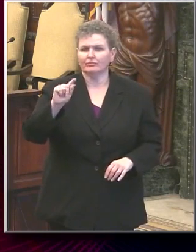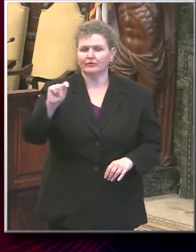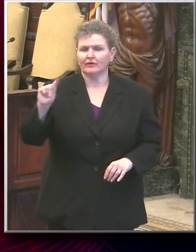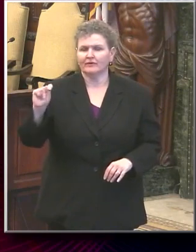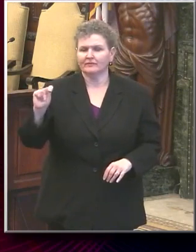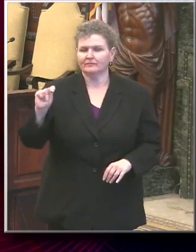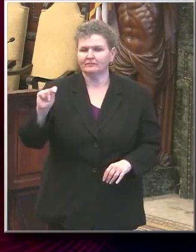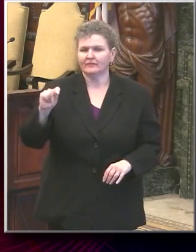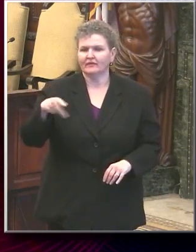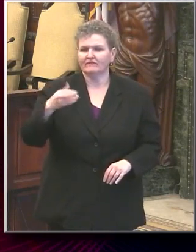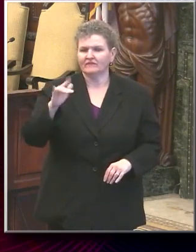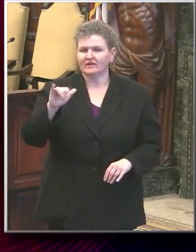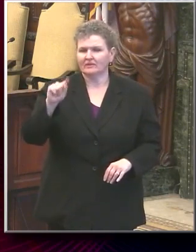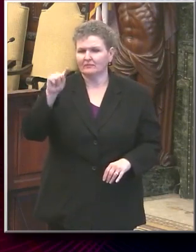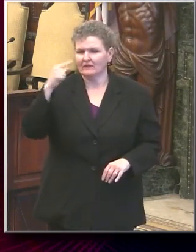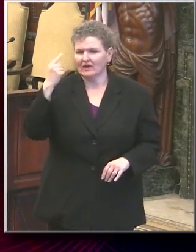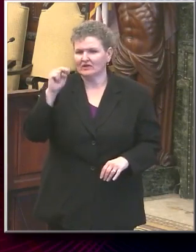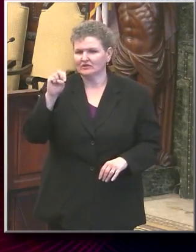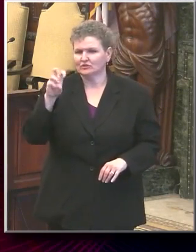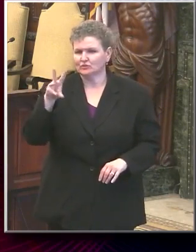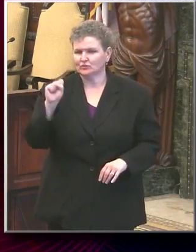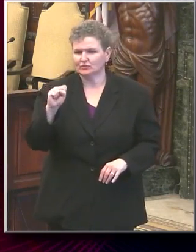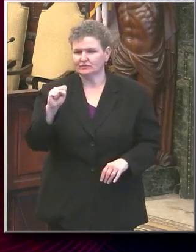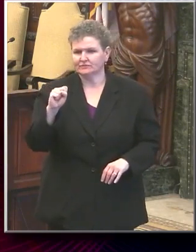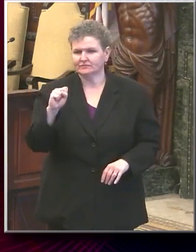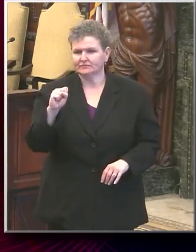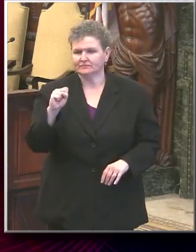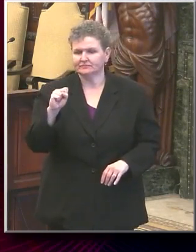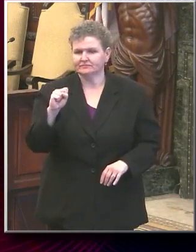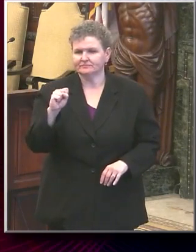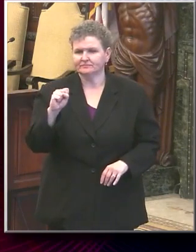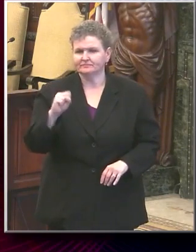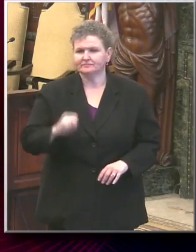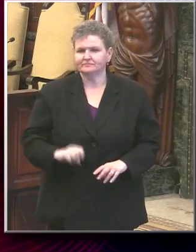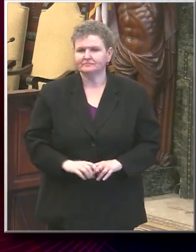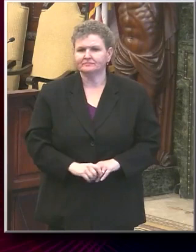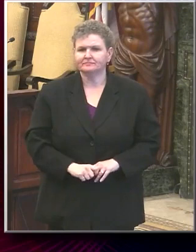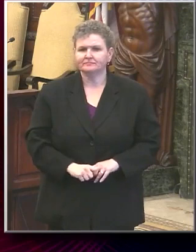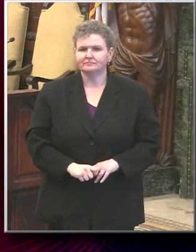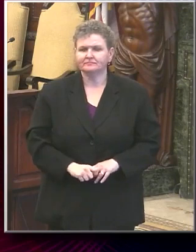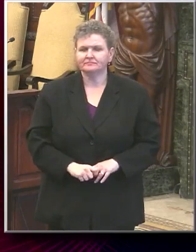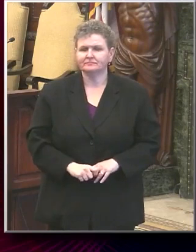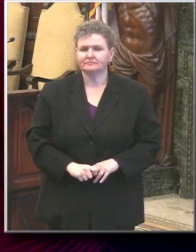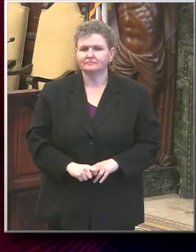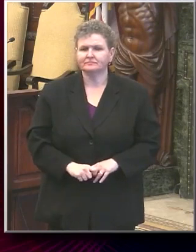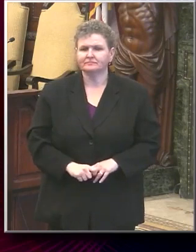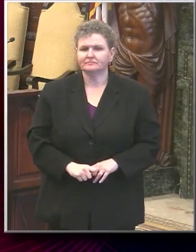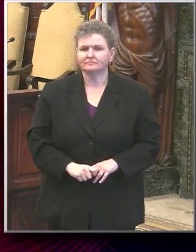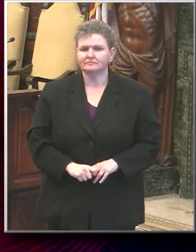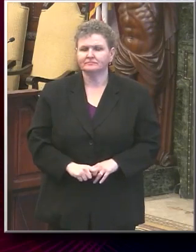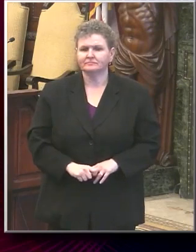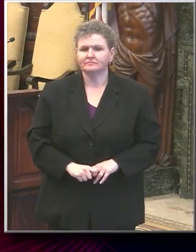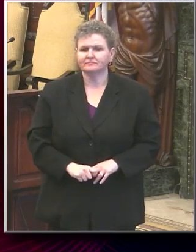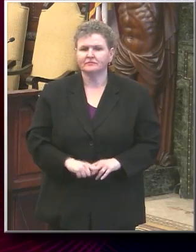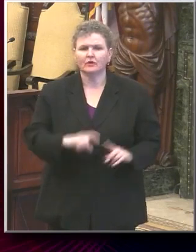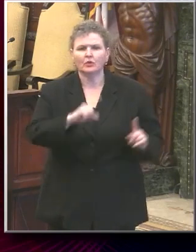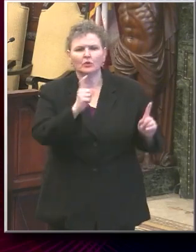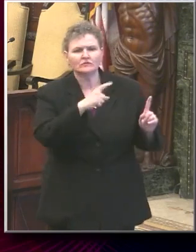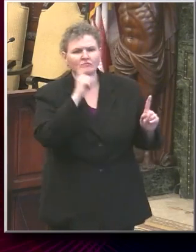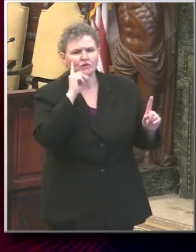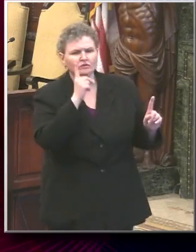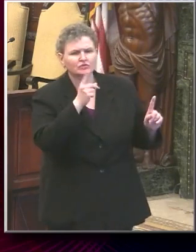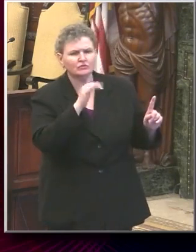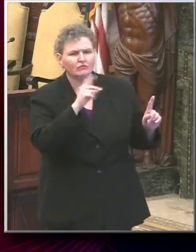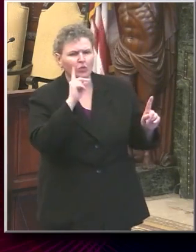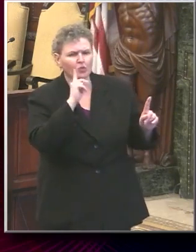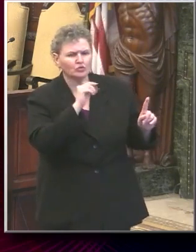unmute. Thank you. This question is for Dr. Farley, or I guess maybe Tumar. Is there any